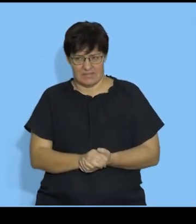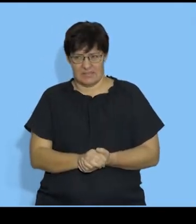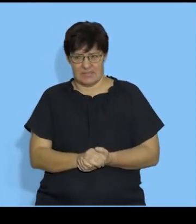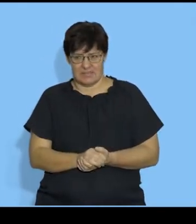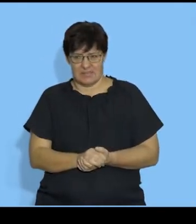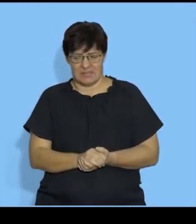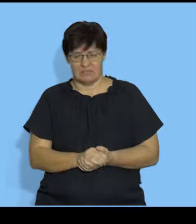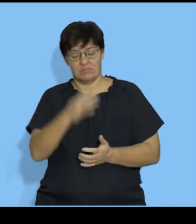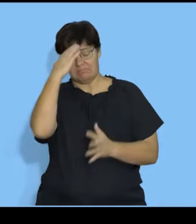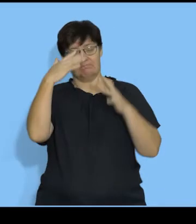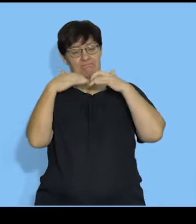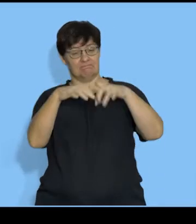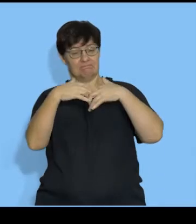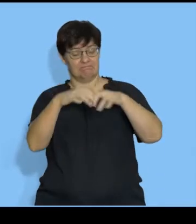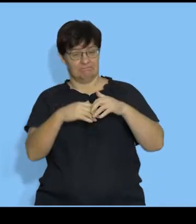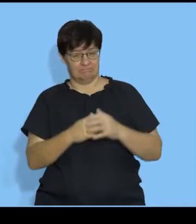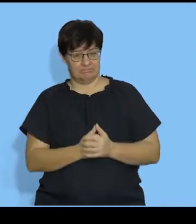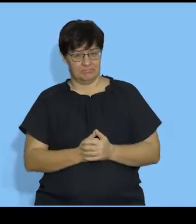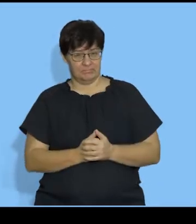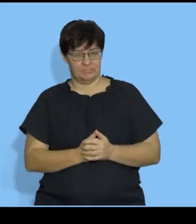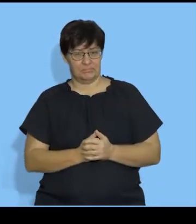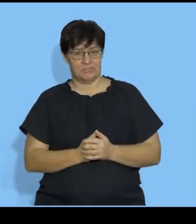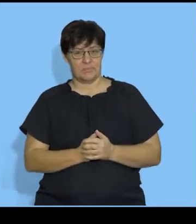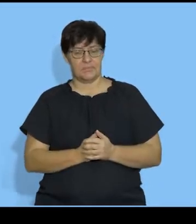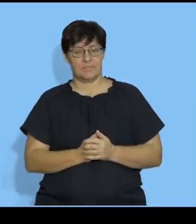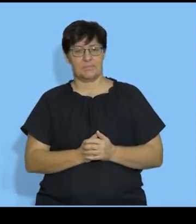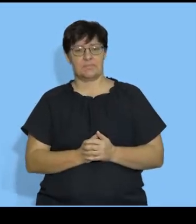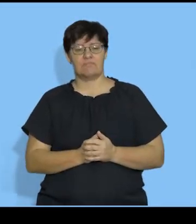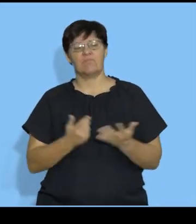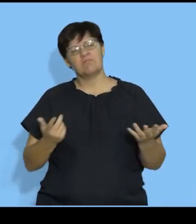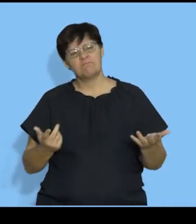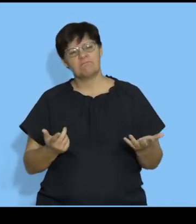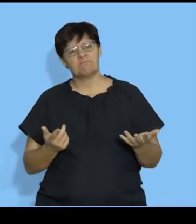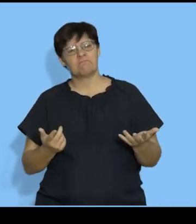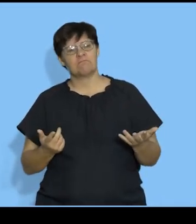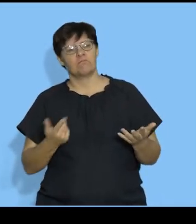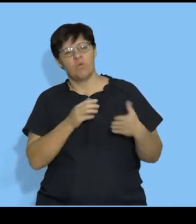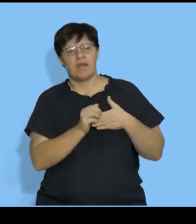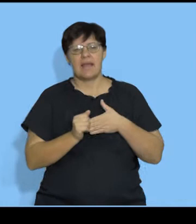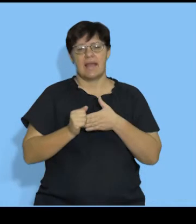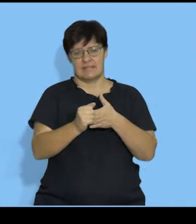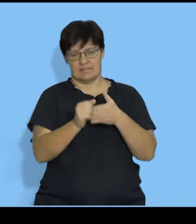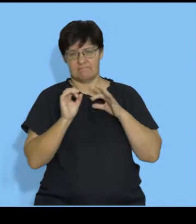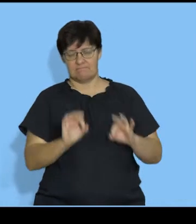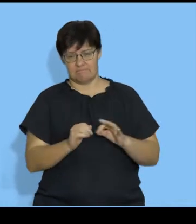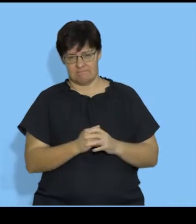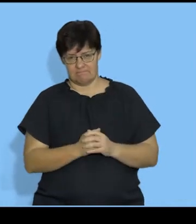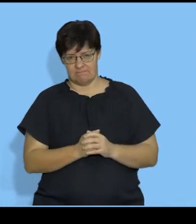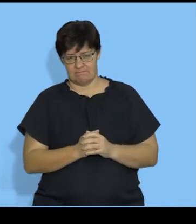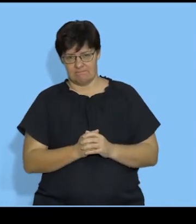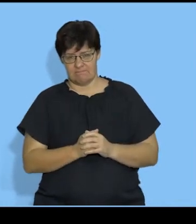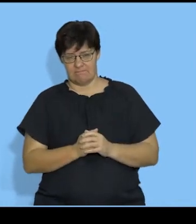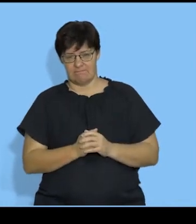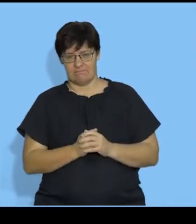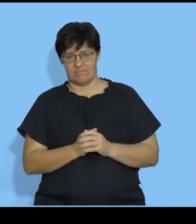thought that we want to throw out there, so that it guides us in terms of our session for